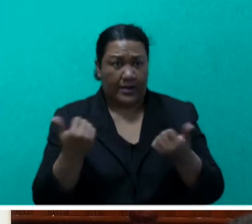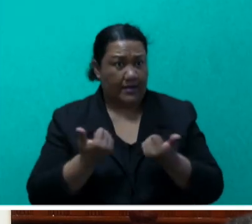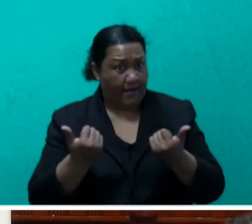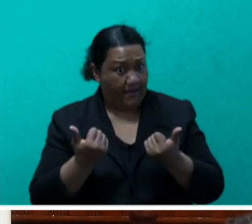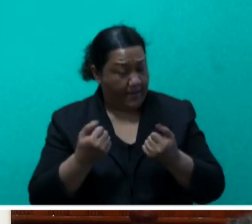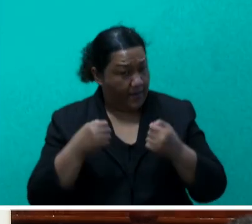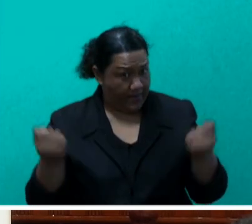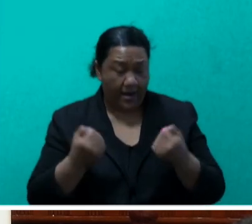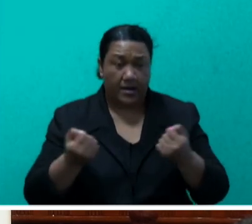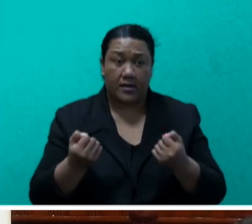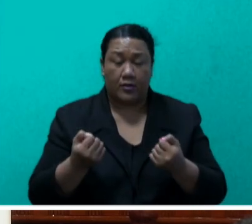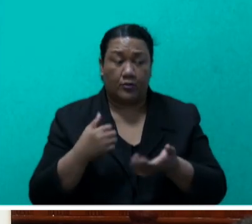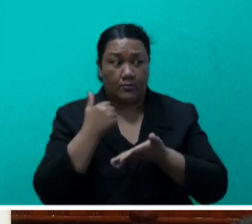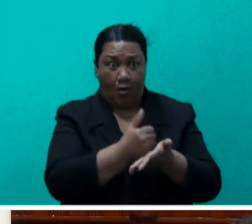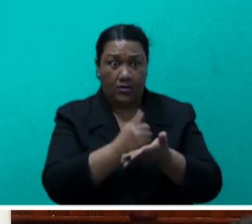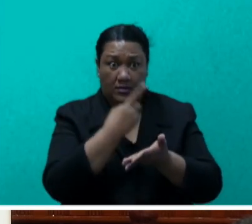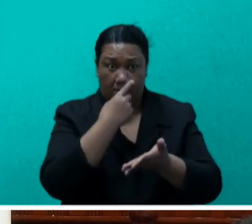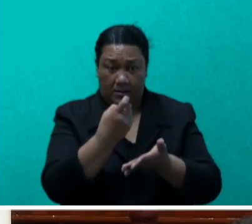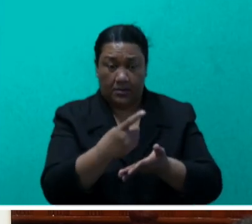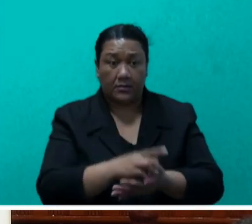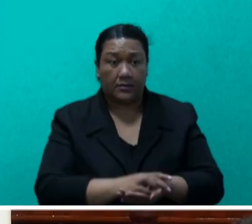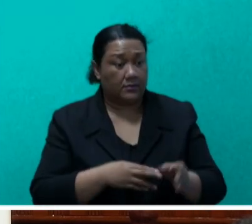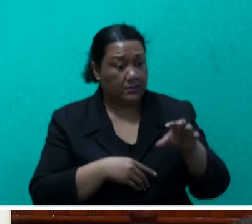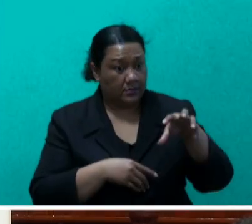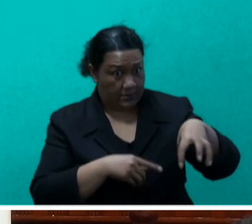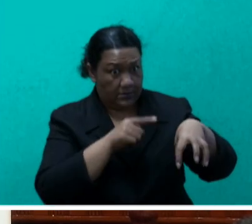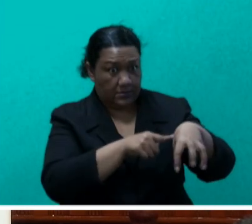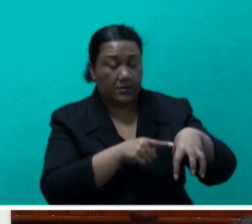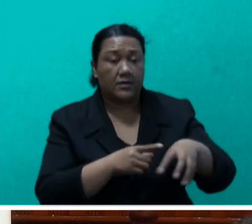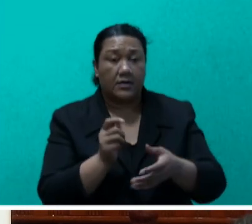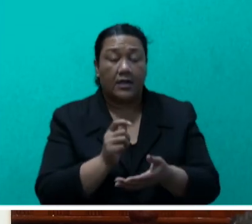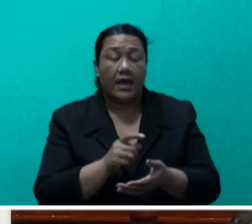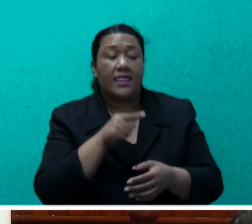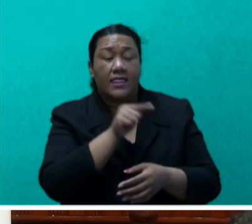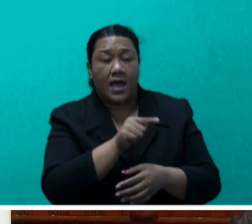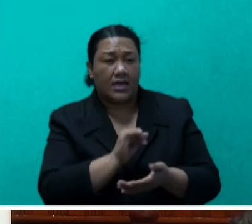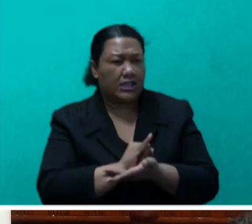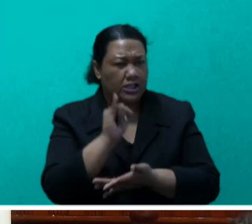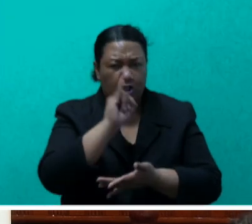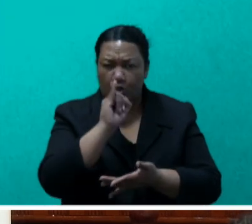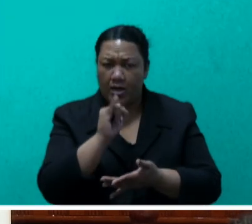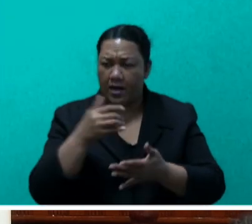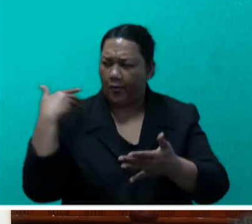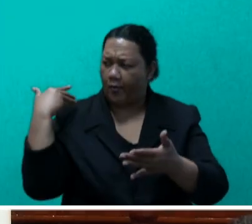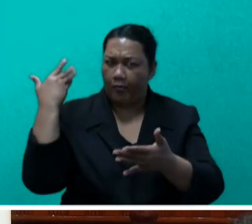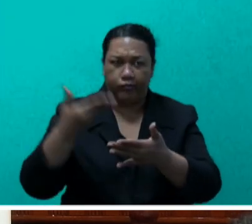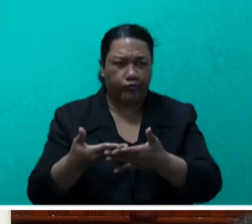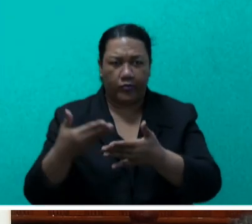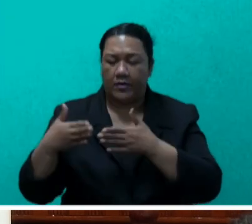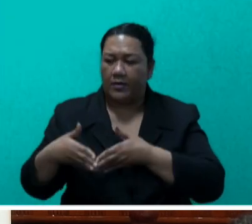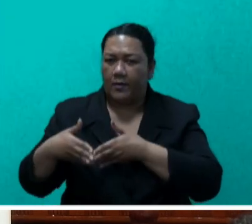Museum, the iconic cultural institution that has been in existence since